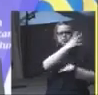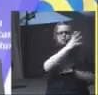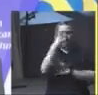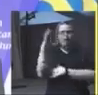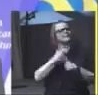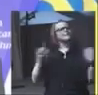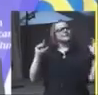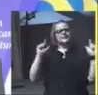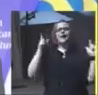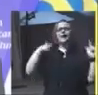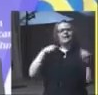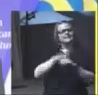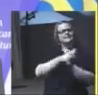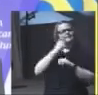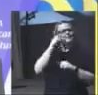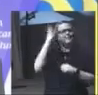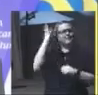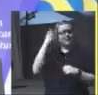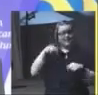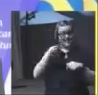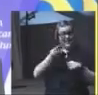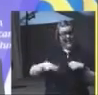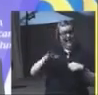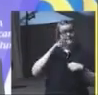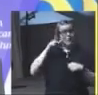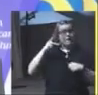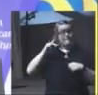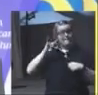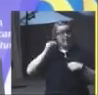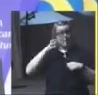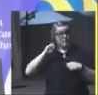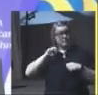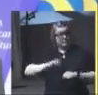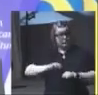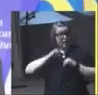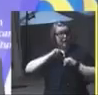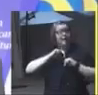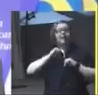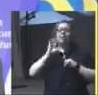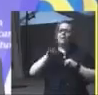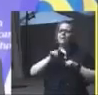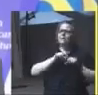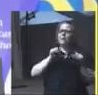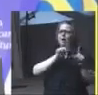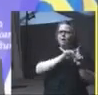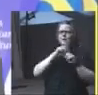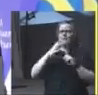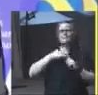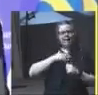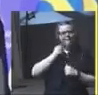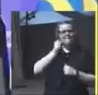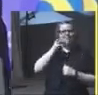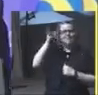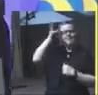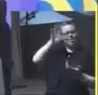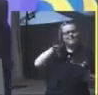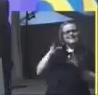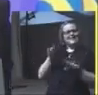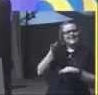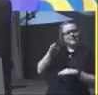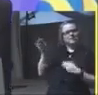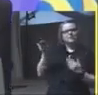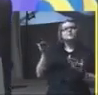Africa to me? This may be the land of the Pilgrim's pride, but it's also the land where my mothers and fathers died. So